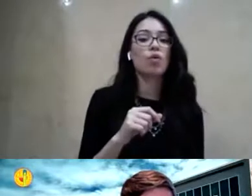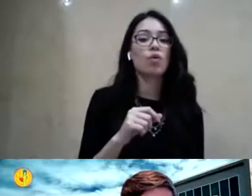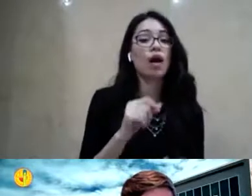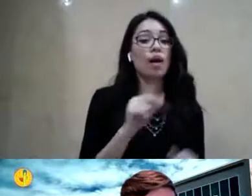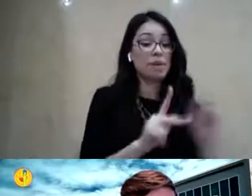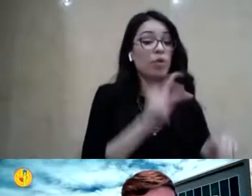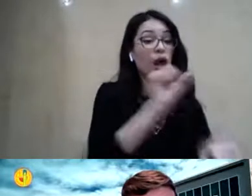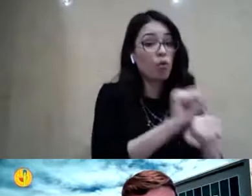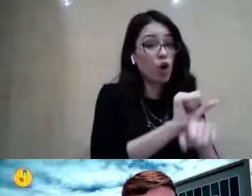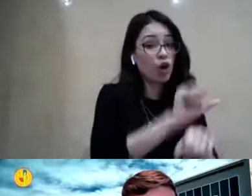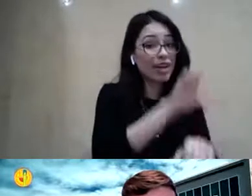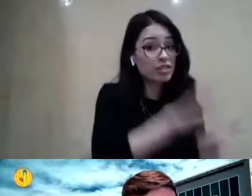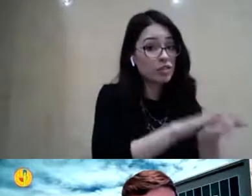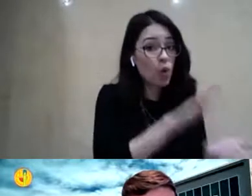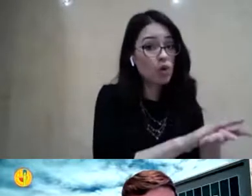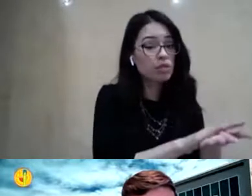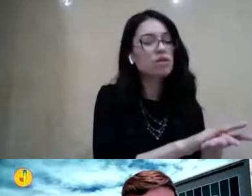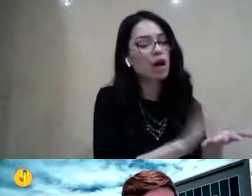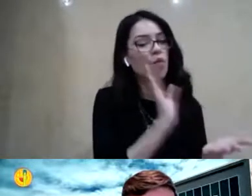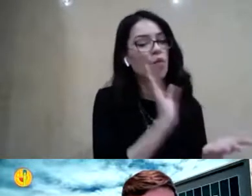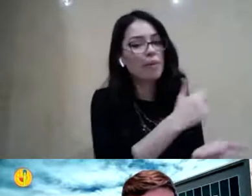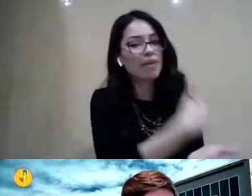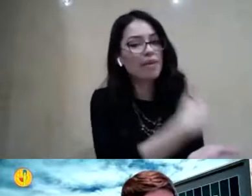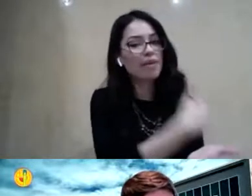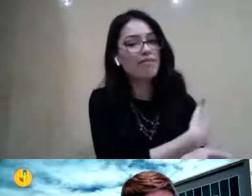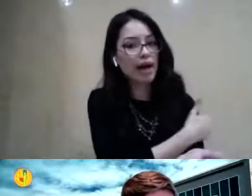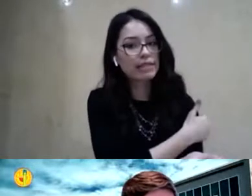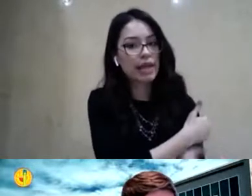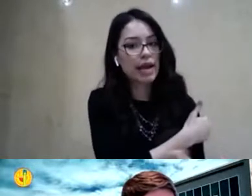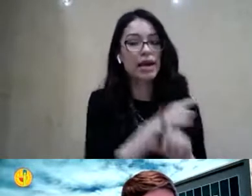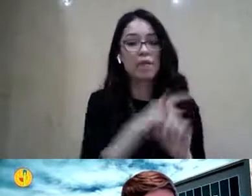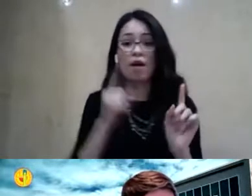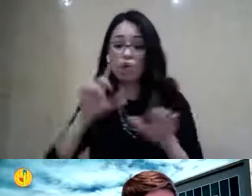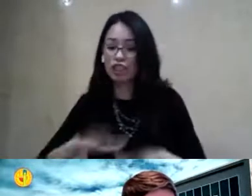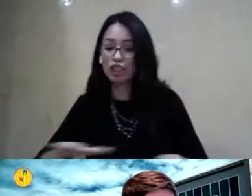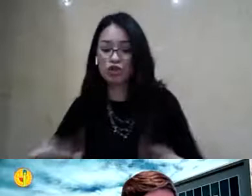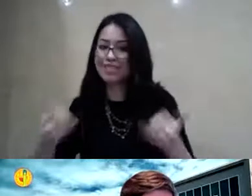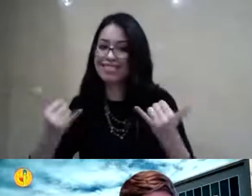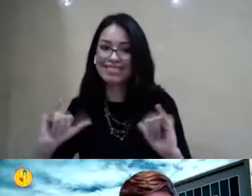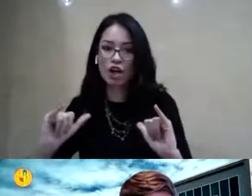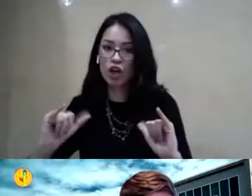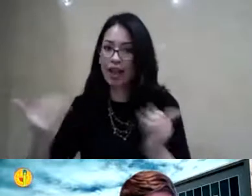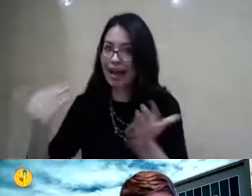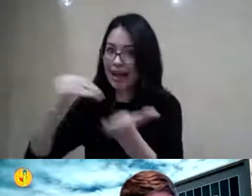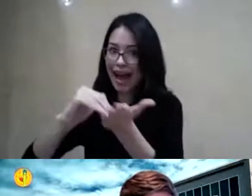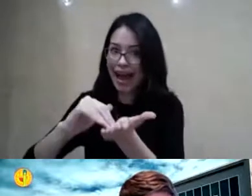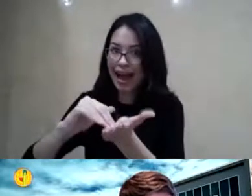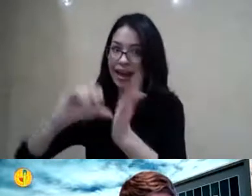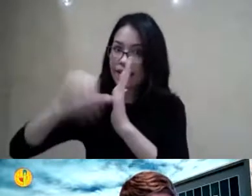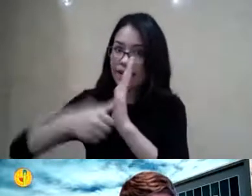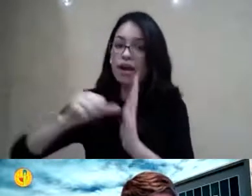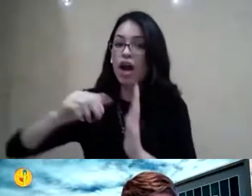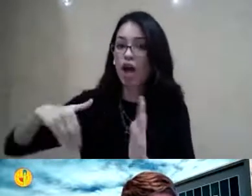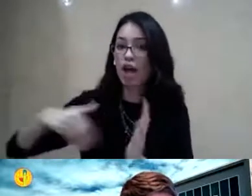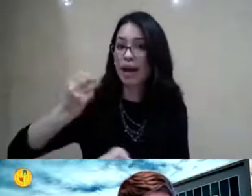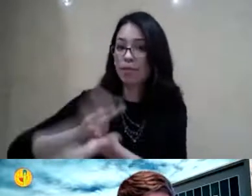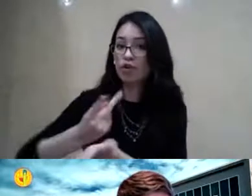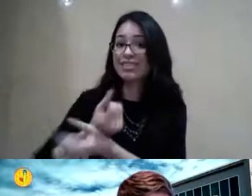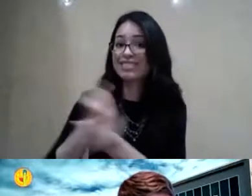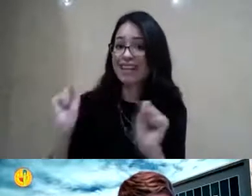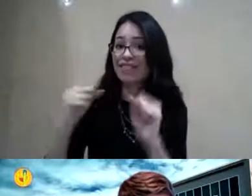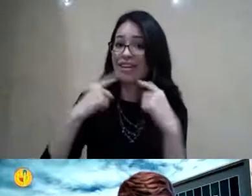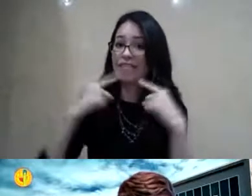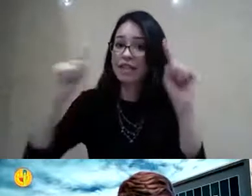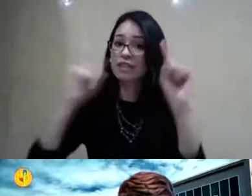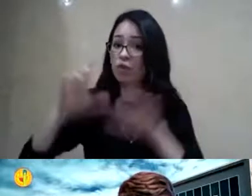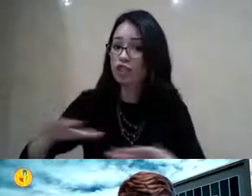not vaccinated because there is no vaccine proven safe and effective. Down the road, we expect health authorities to treat this the same way they would any